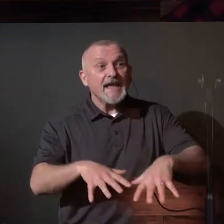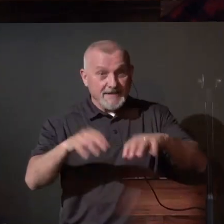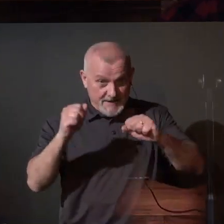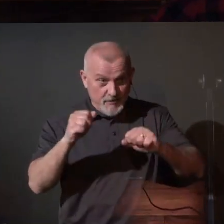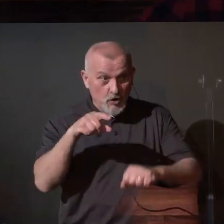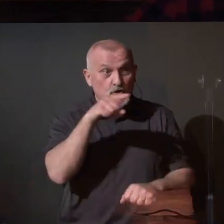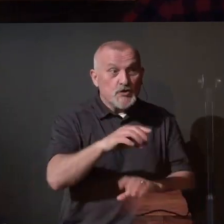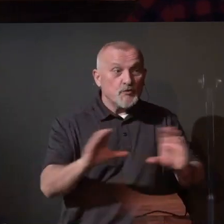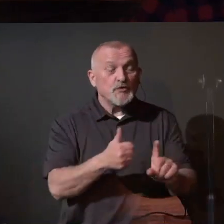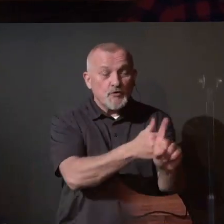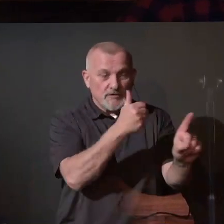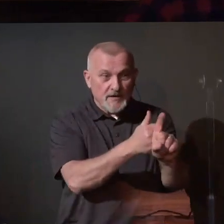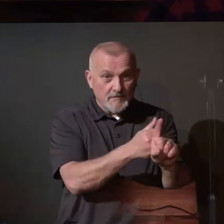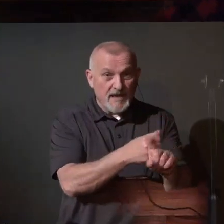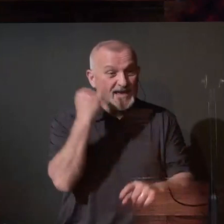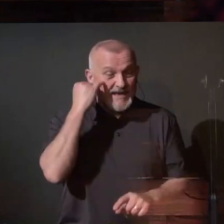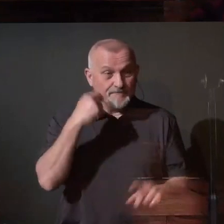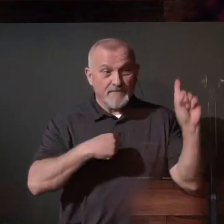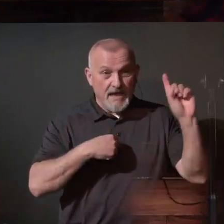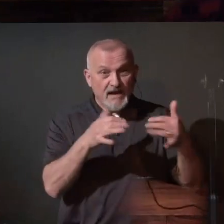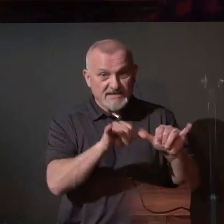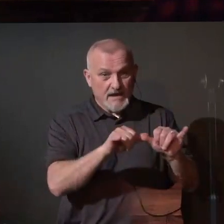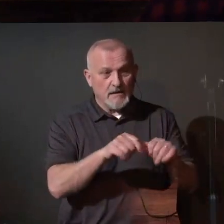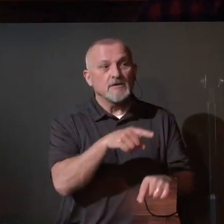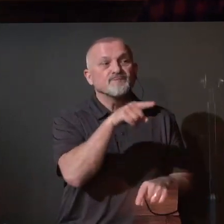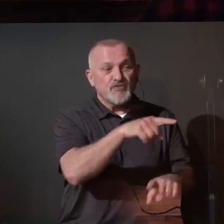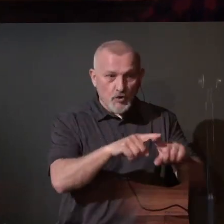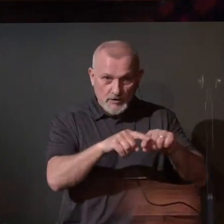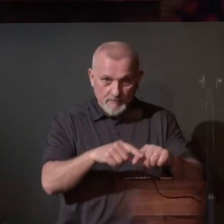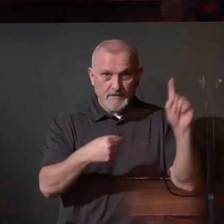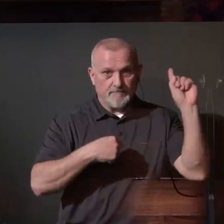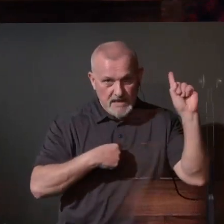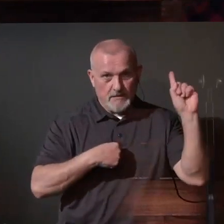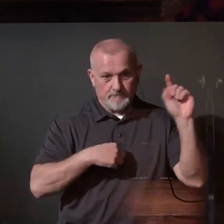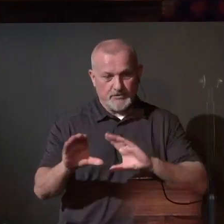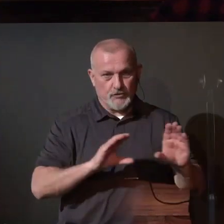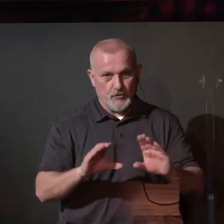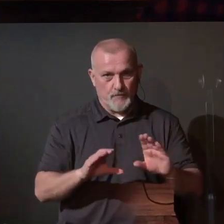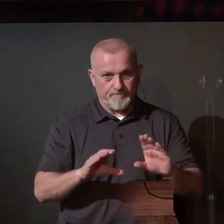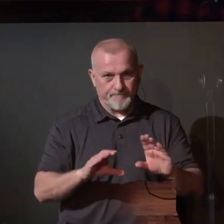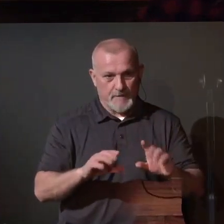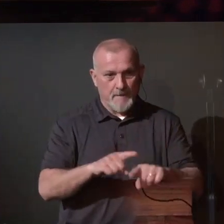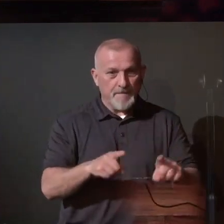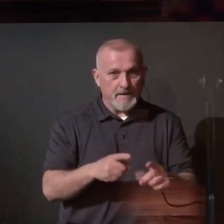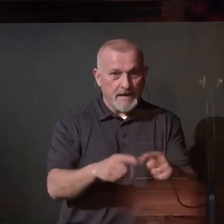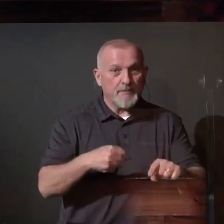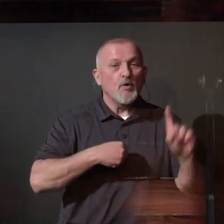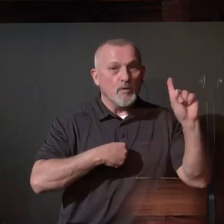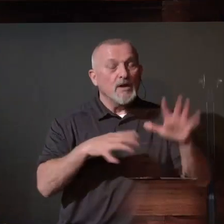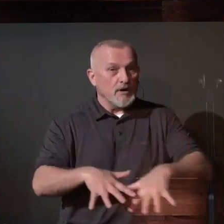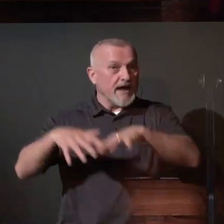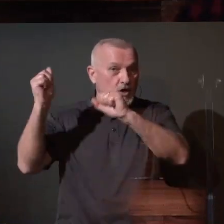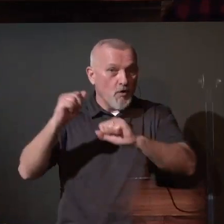gone, and I'm going to give you the power. That's what He says. He says, therefore go and